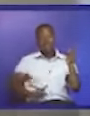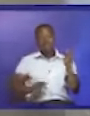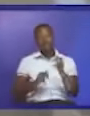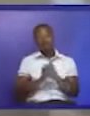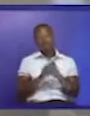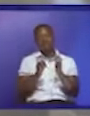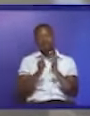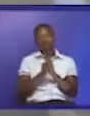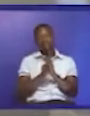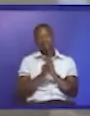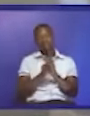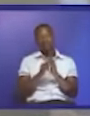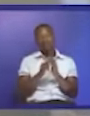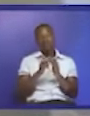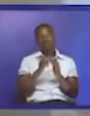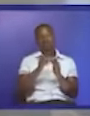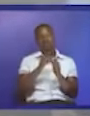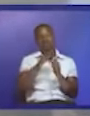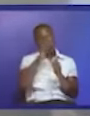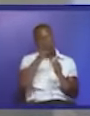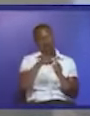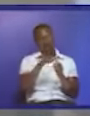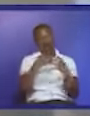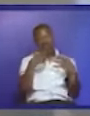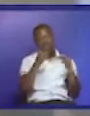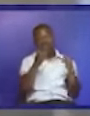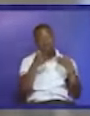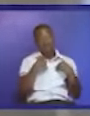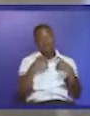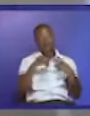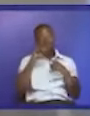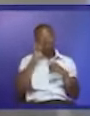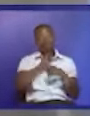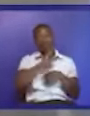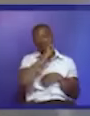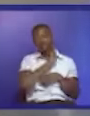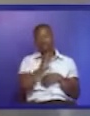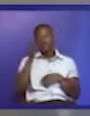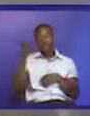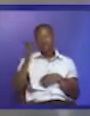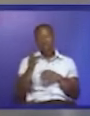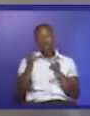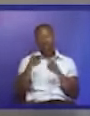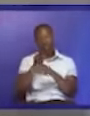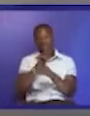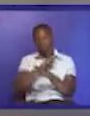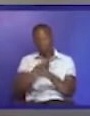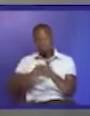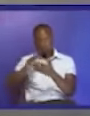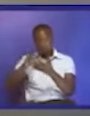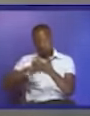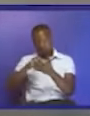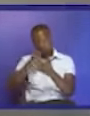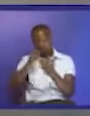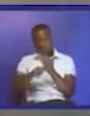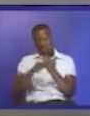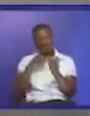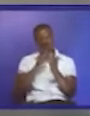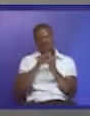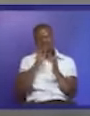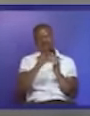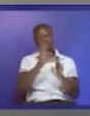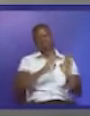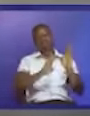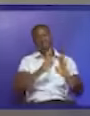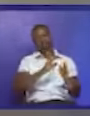that there be healing for him in Israel. And when the king read the letter, he said, this is only trouble. You are looking